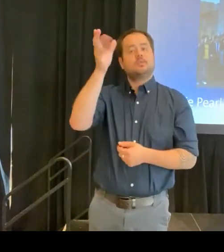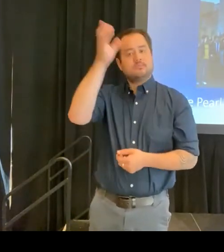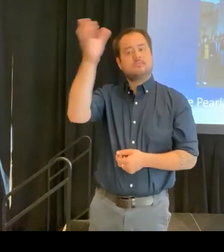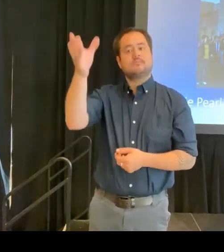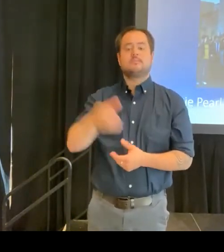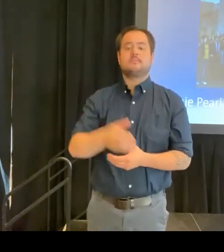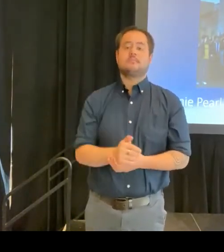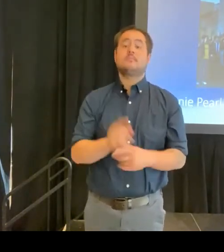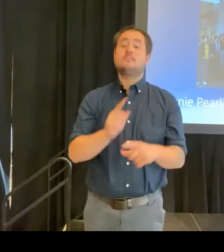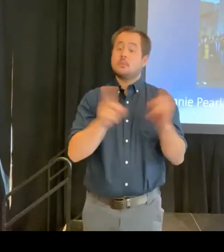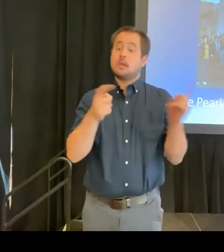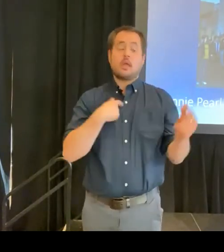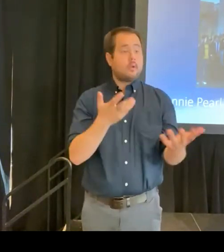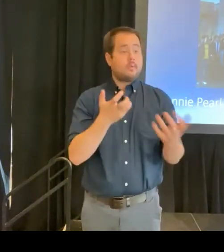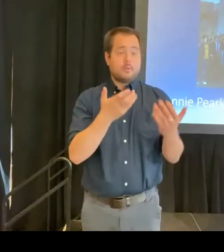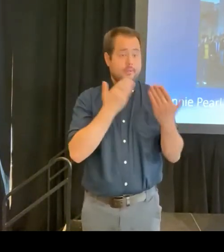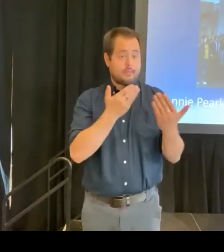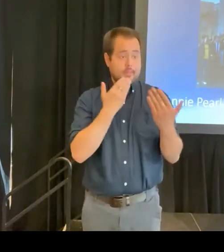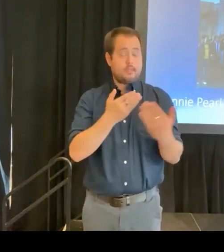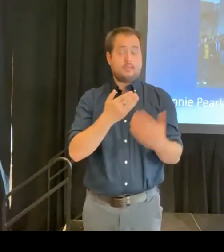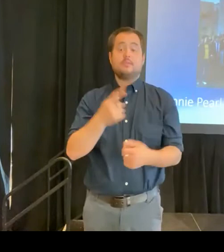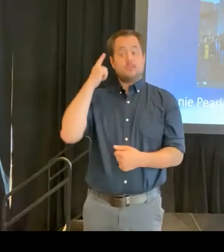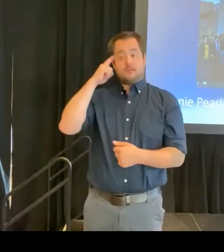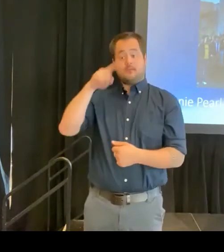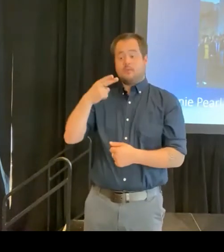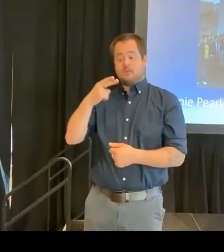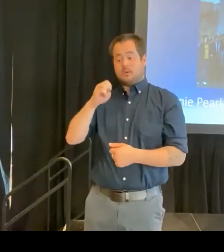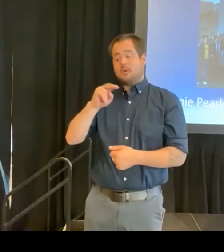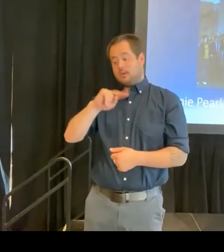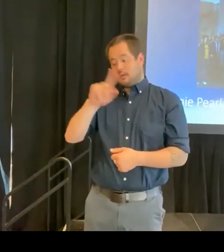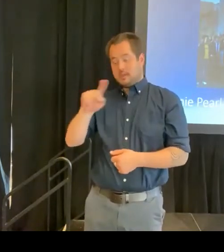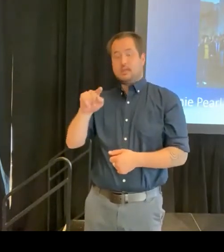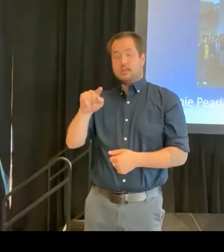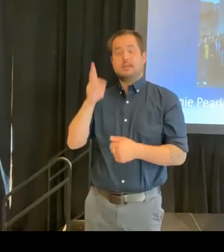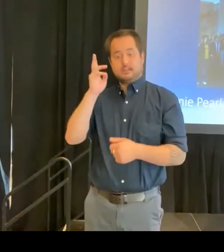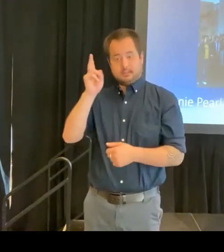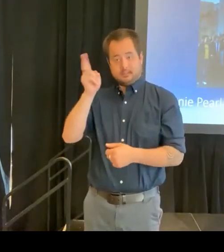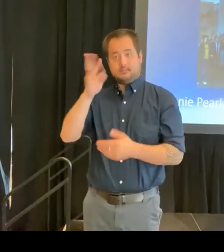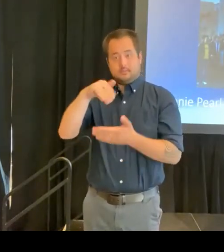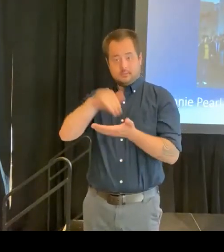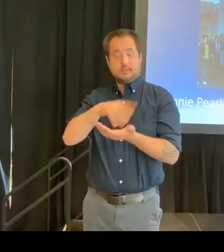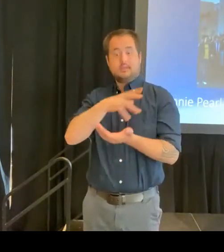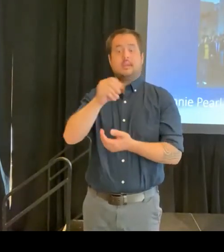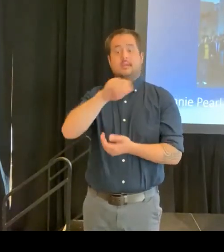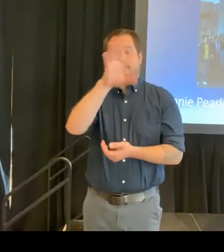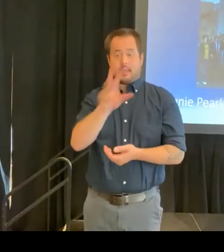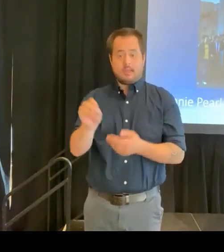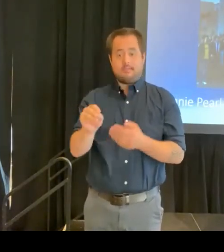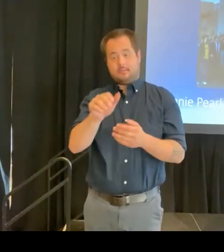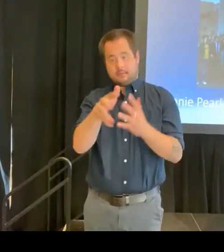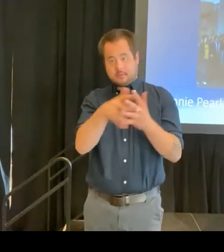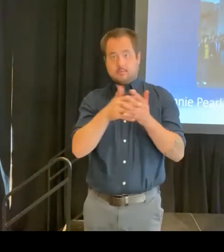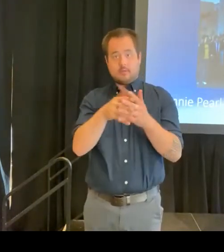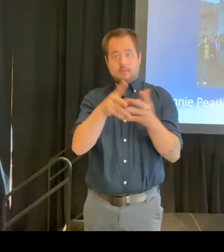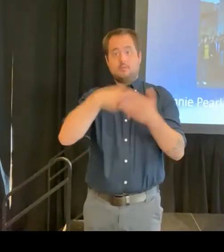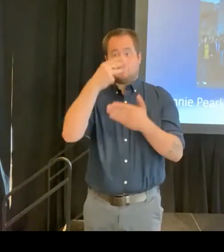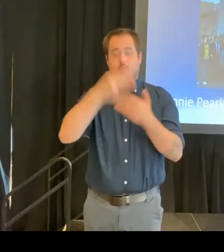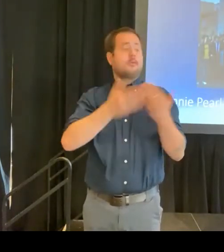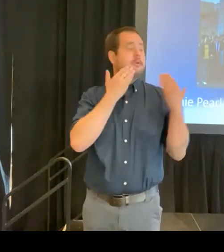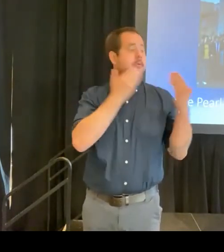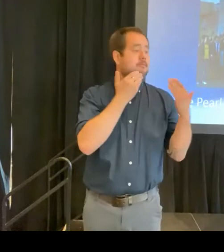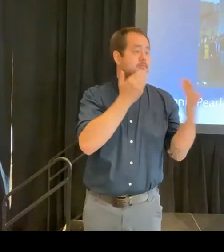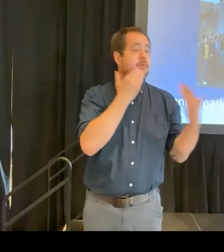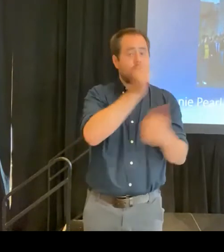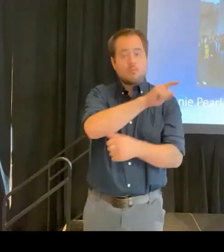like to thank, on behalf of the Heinz History Center and the African American Program, to thank everyone who joined us here